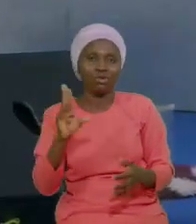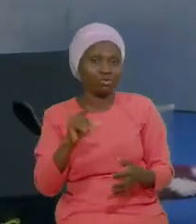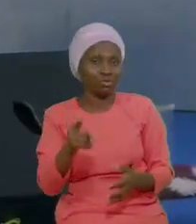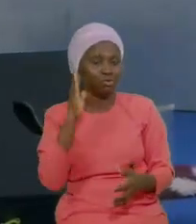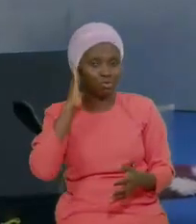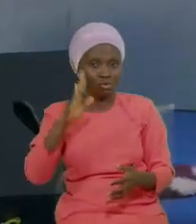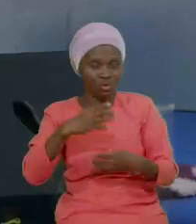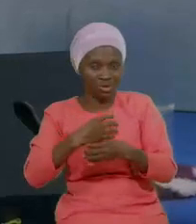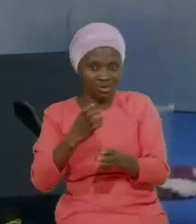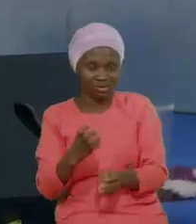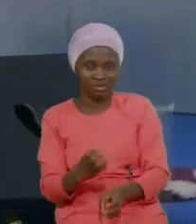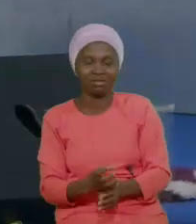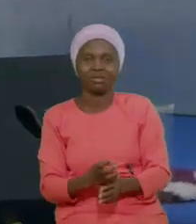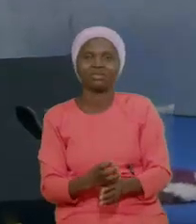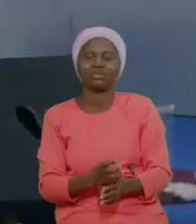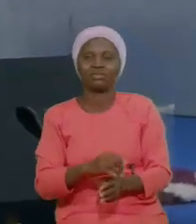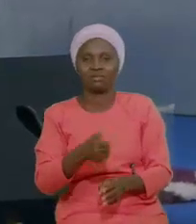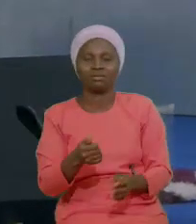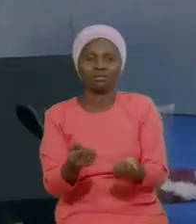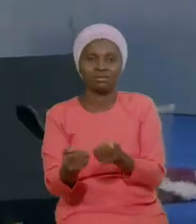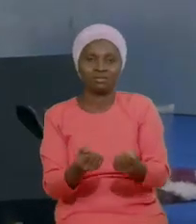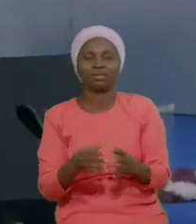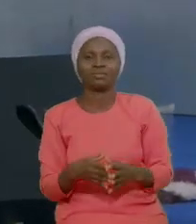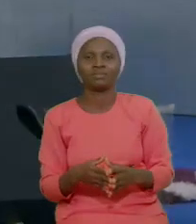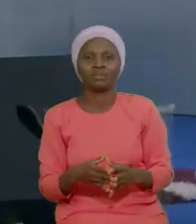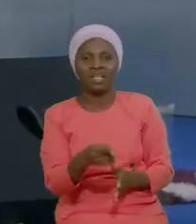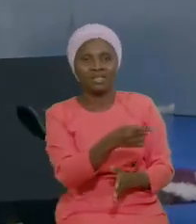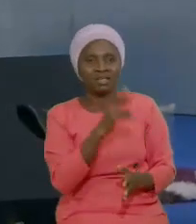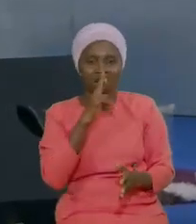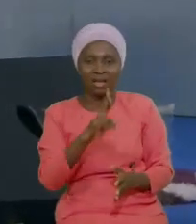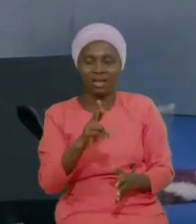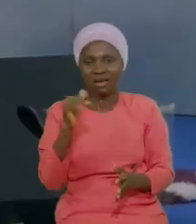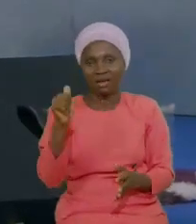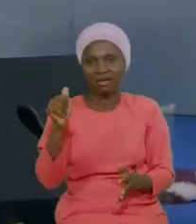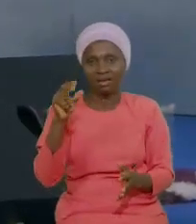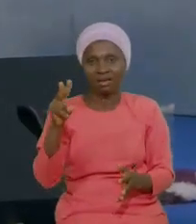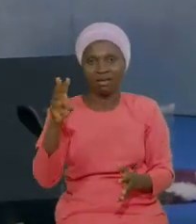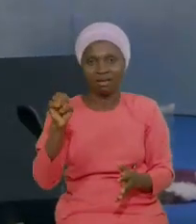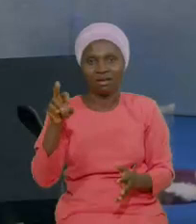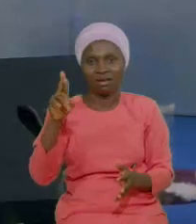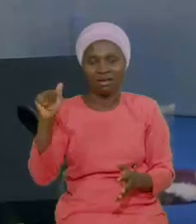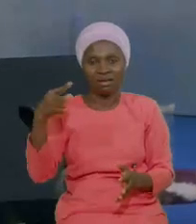they are average. As the new life comes into you,